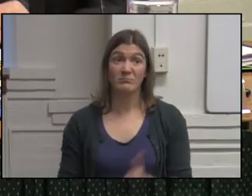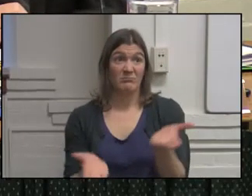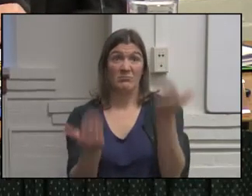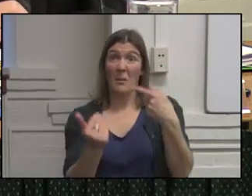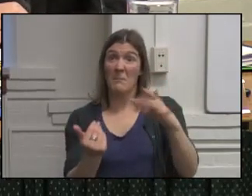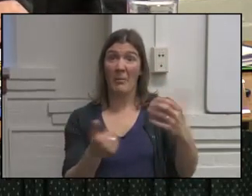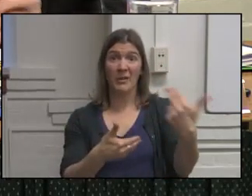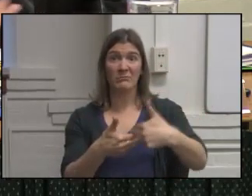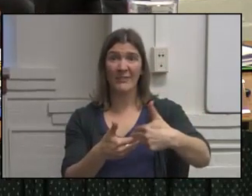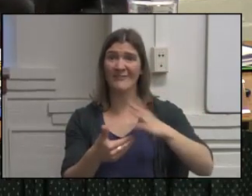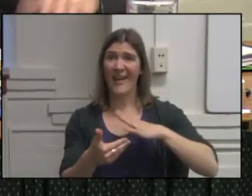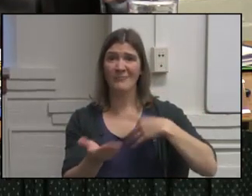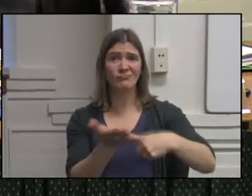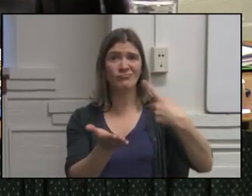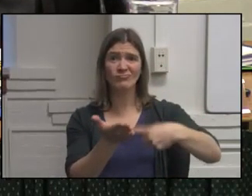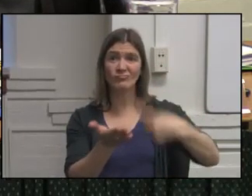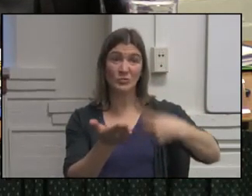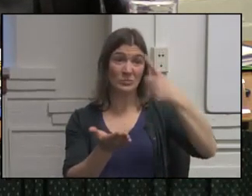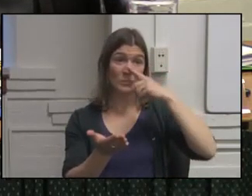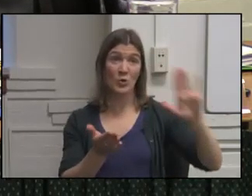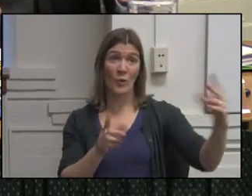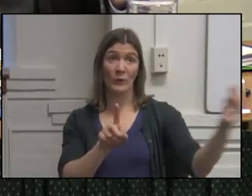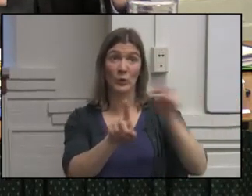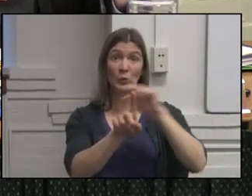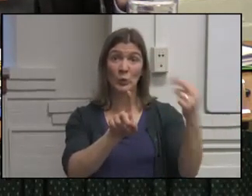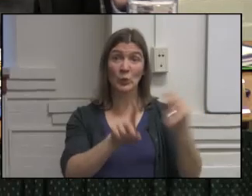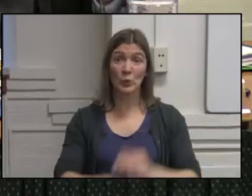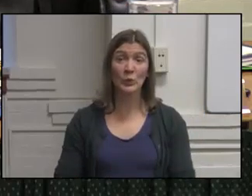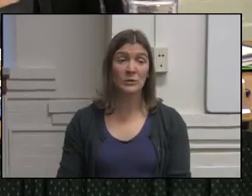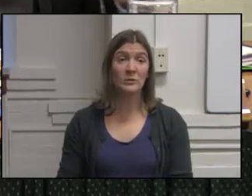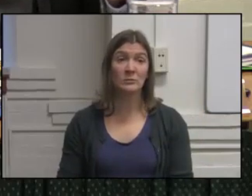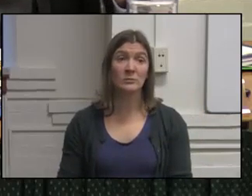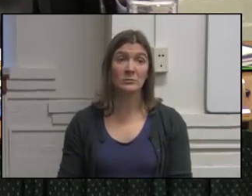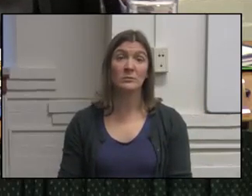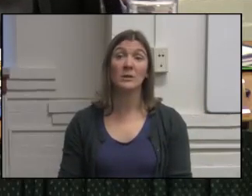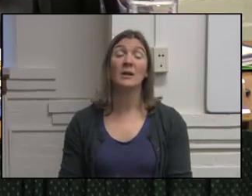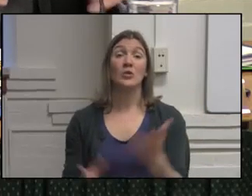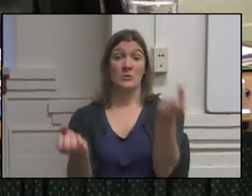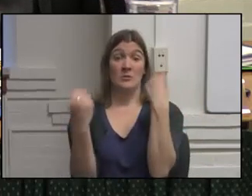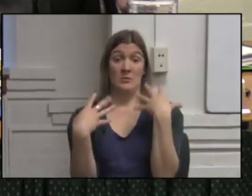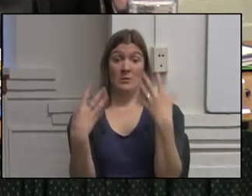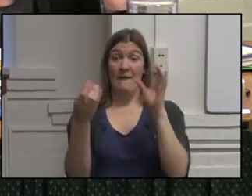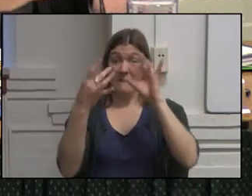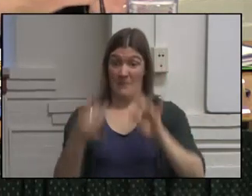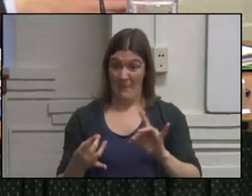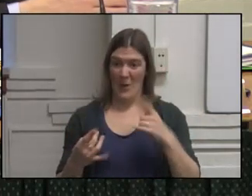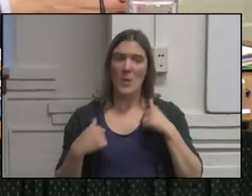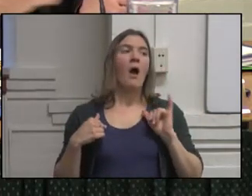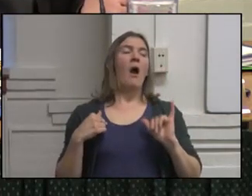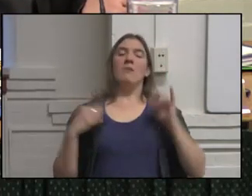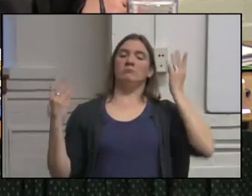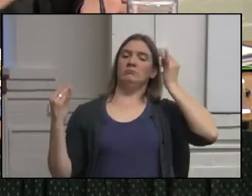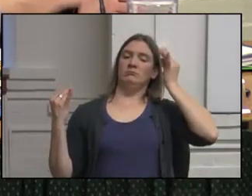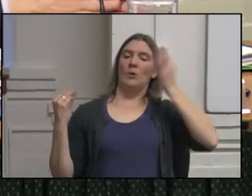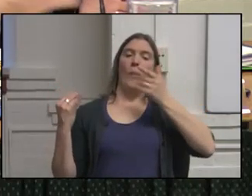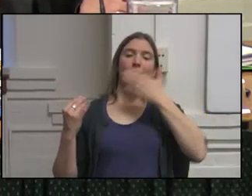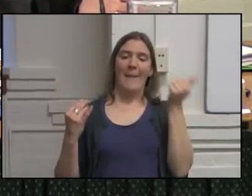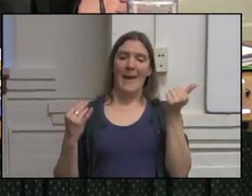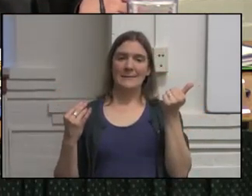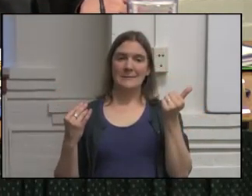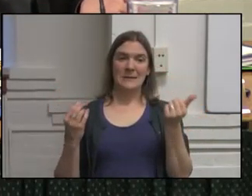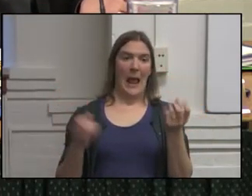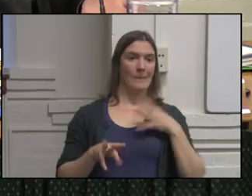public participation in that, that will enable the board to make a more informed decision about what the rates need to